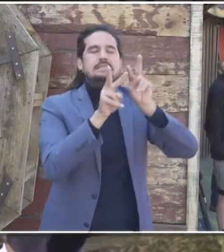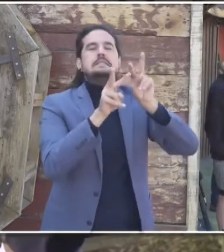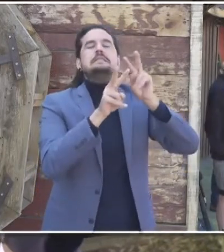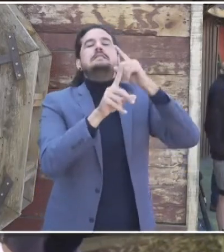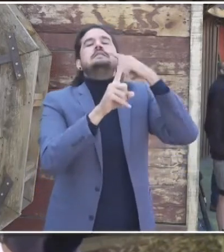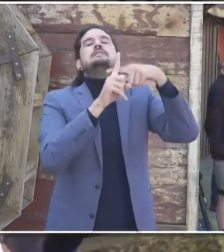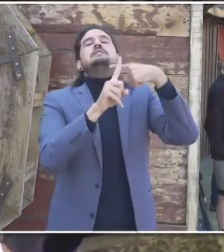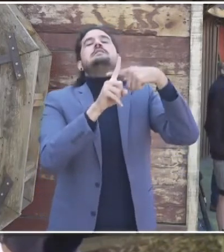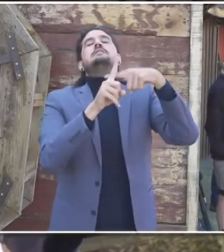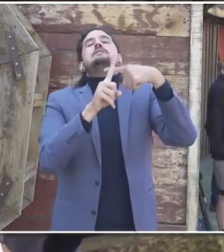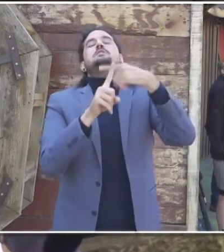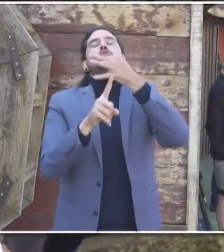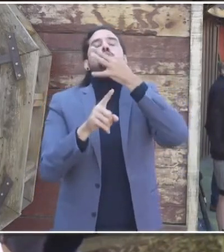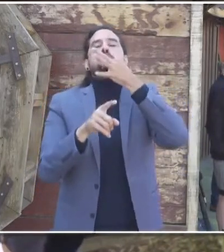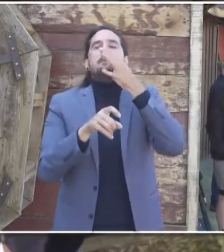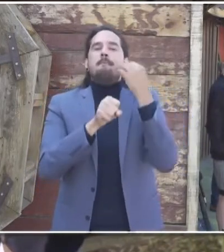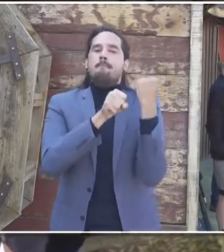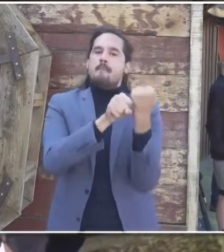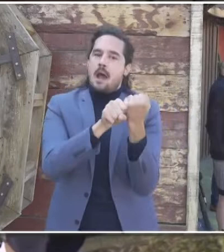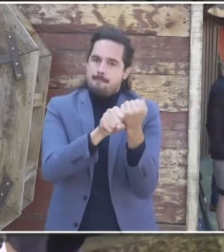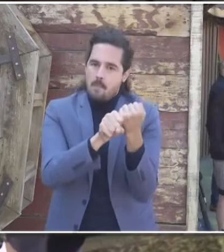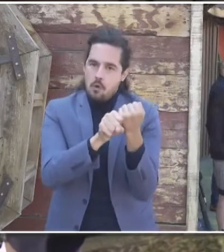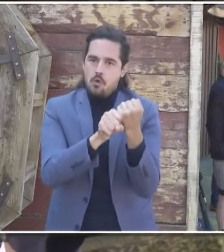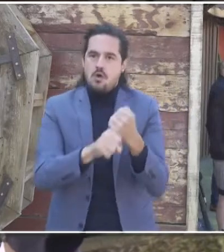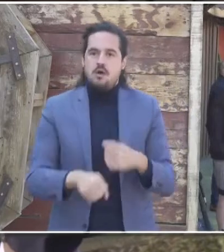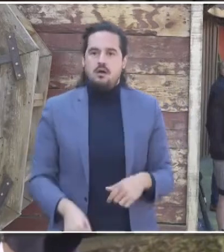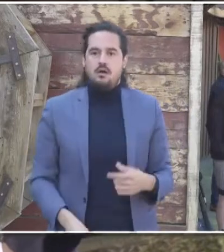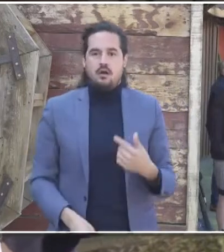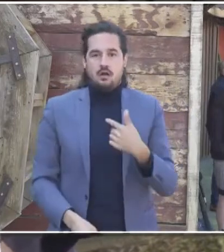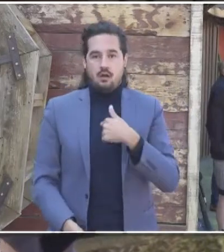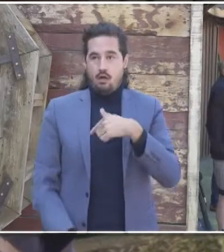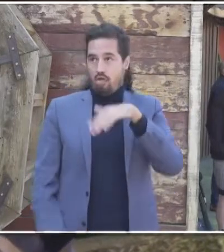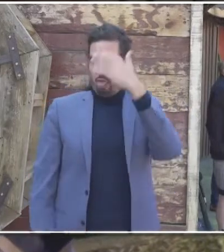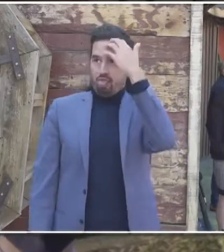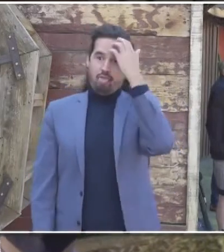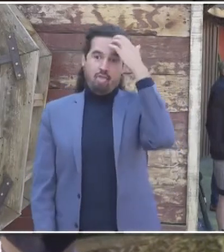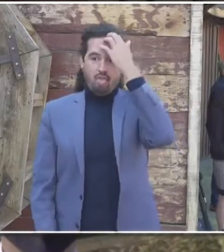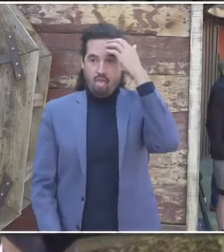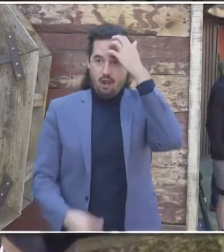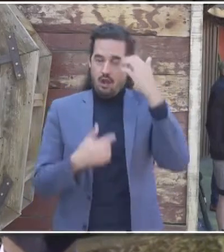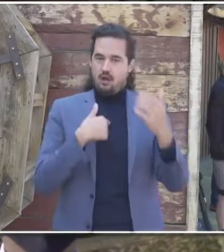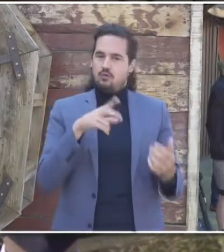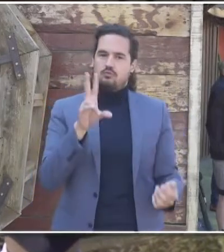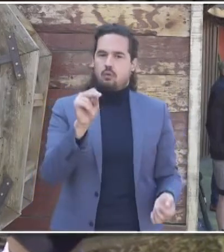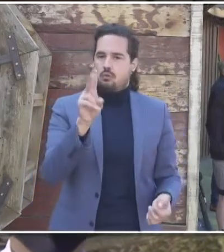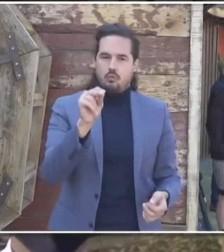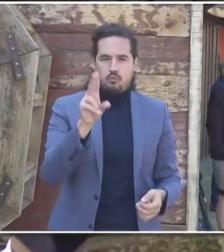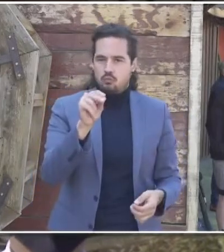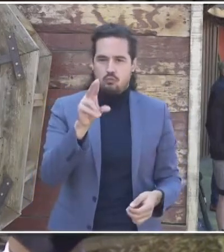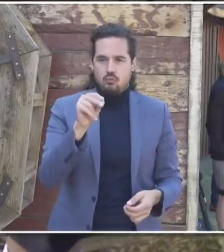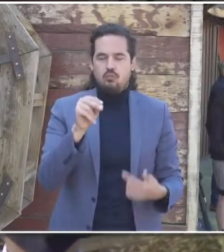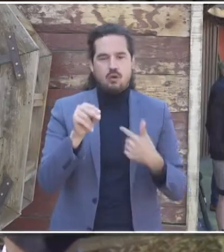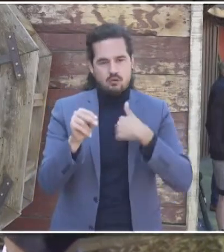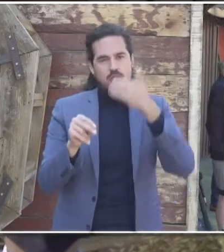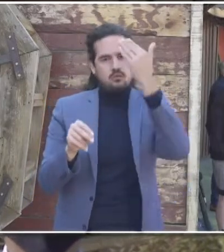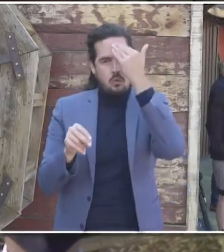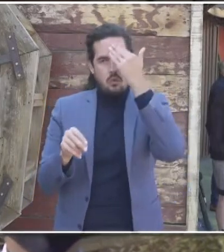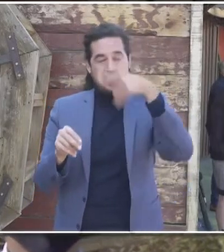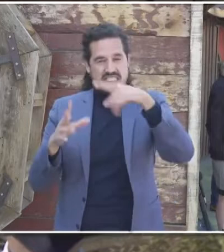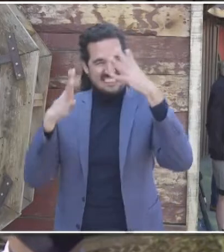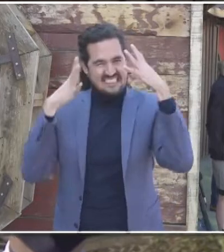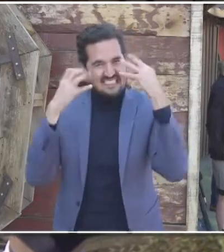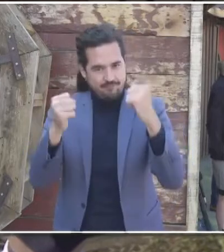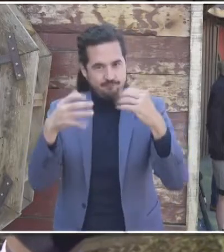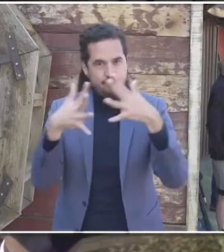naive. I know where I am, know your audience. Also, I'm part of that fan base for football, which is more challenging,